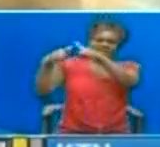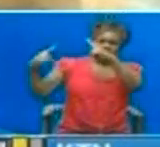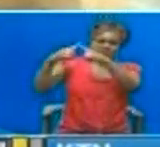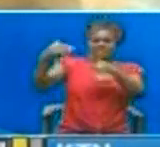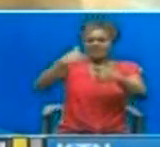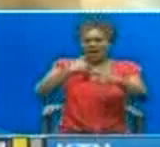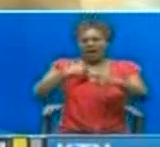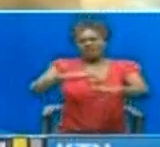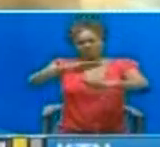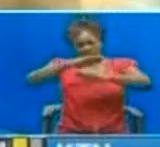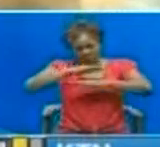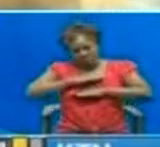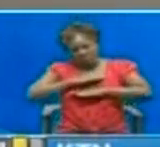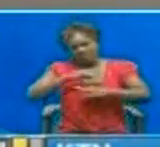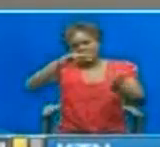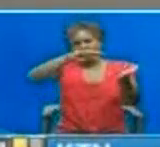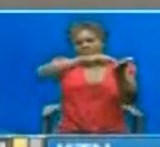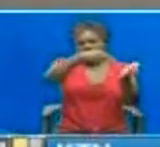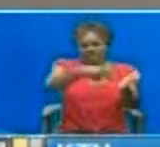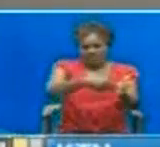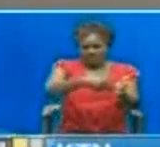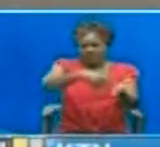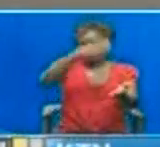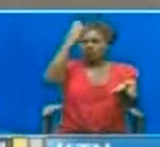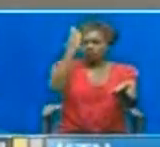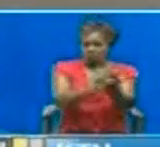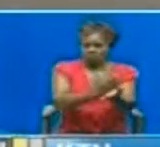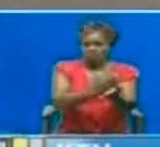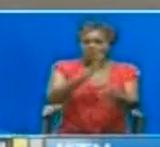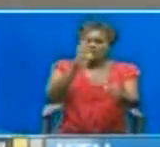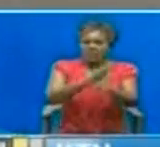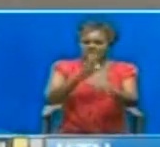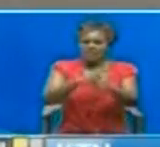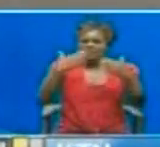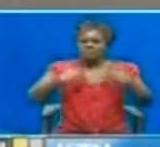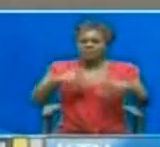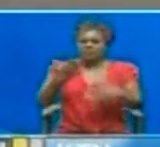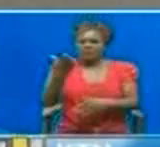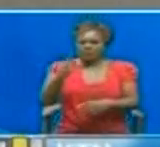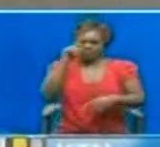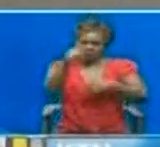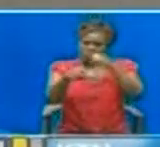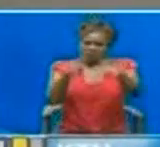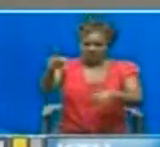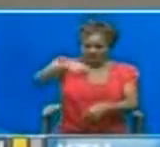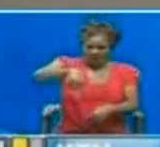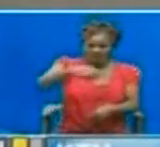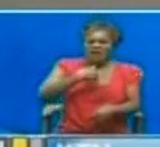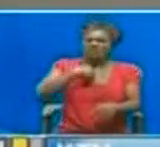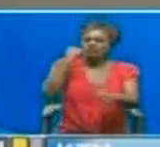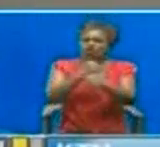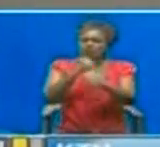experience, you know that. And so, in fact, most of the people have been accusing us of, like, we have no